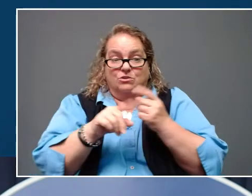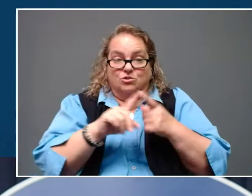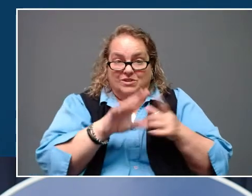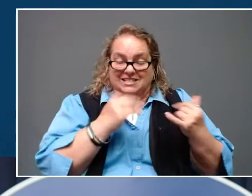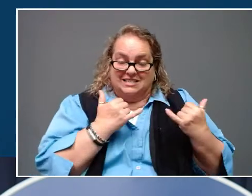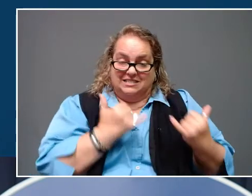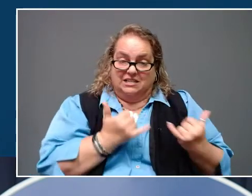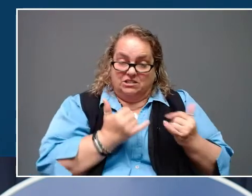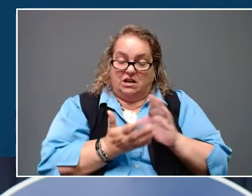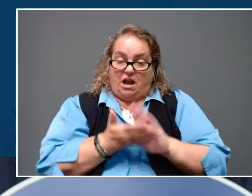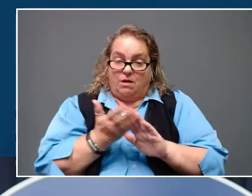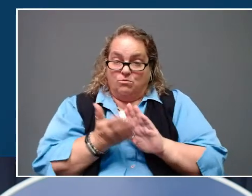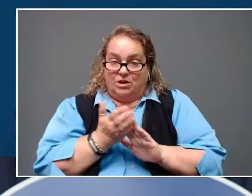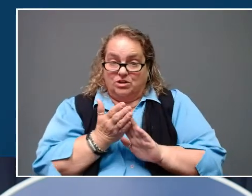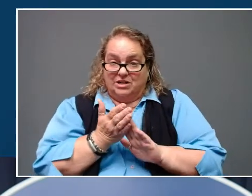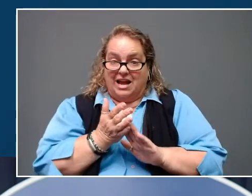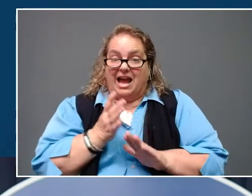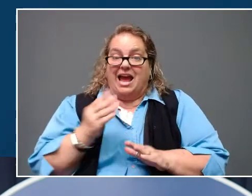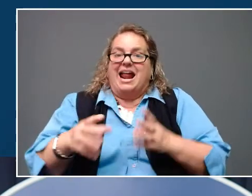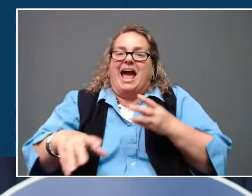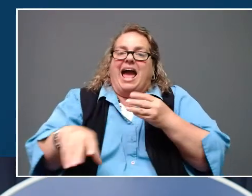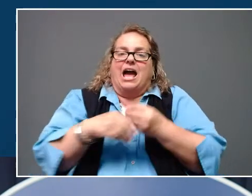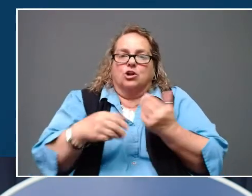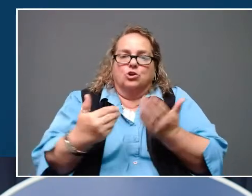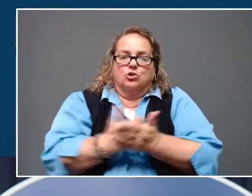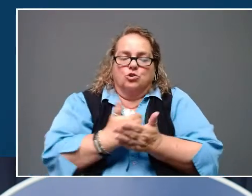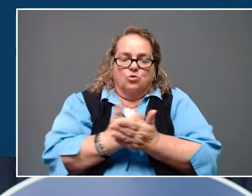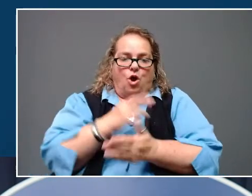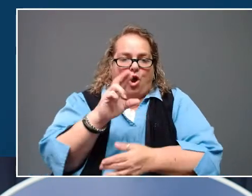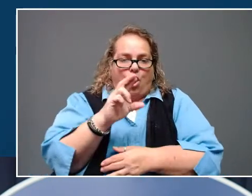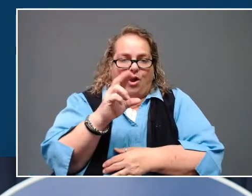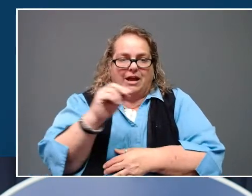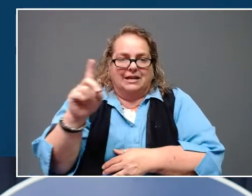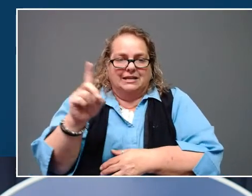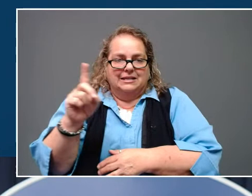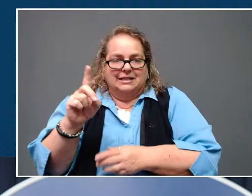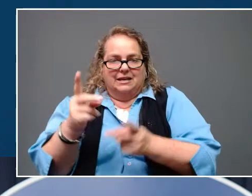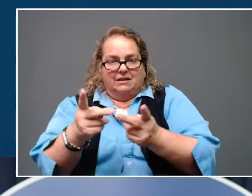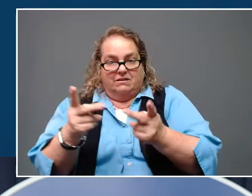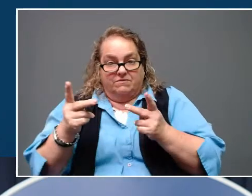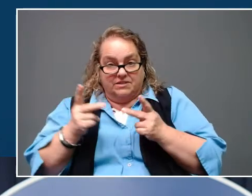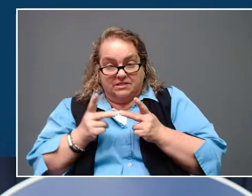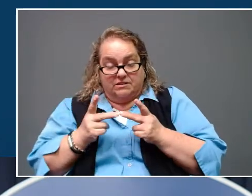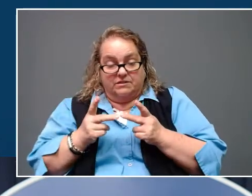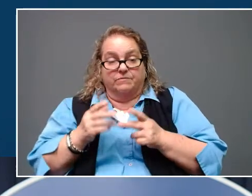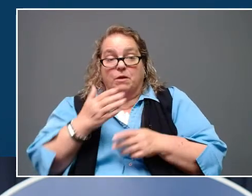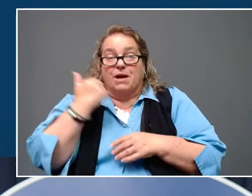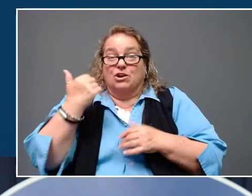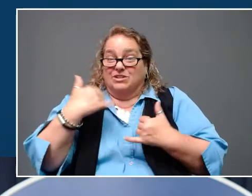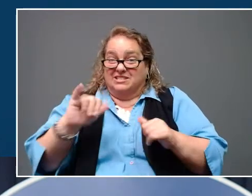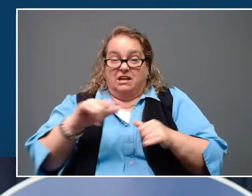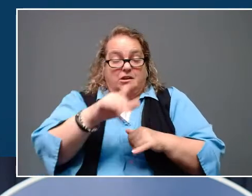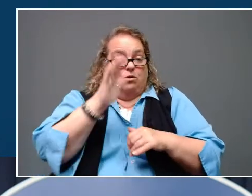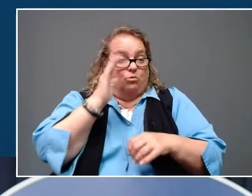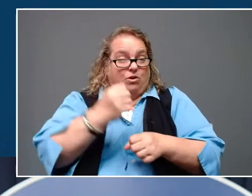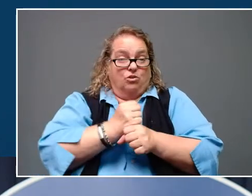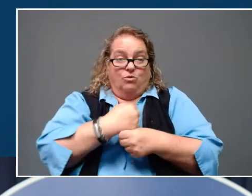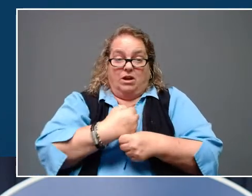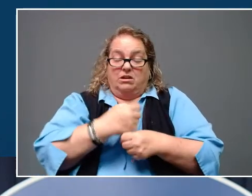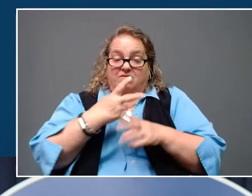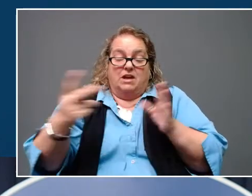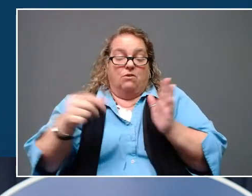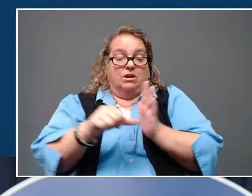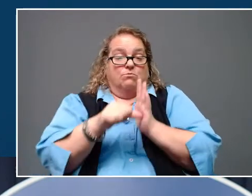operation and add a new R&D facility. Better still, the project's going to create an impressive 277